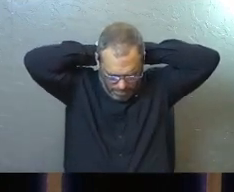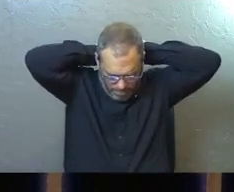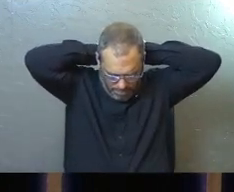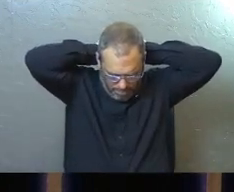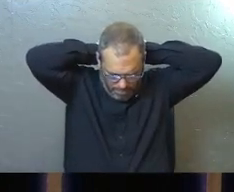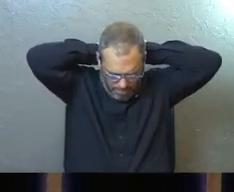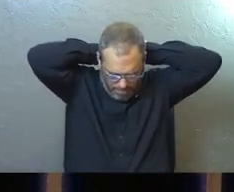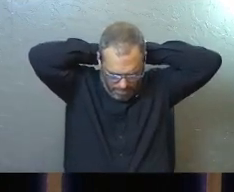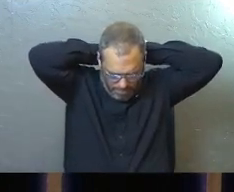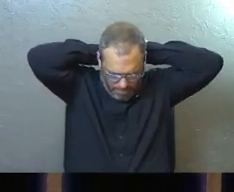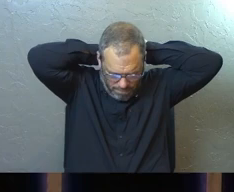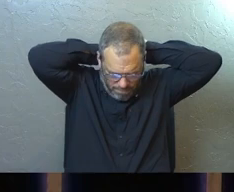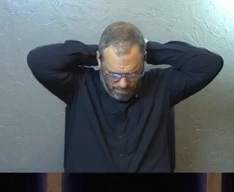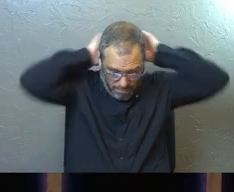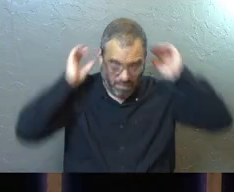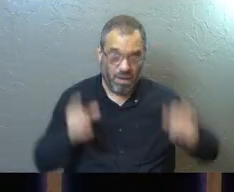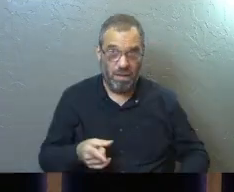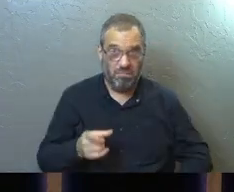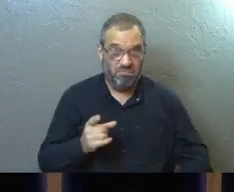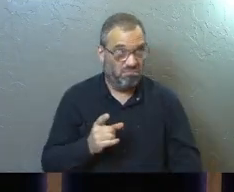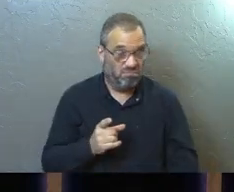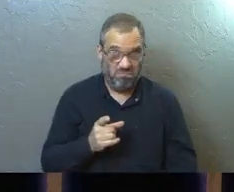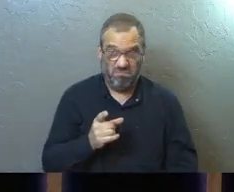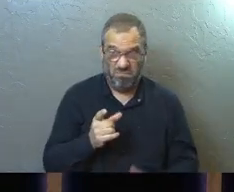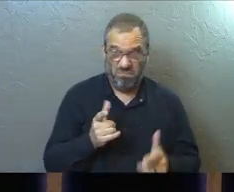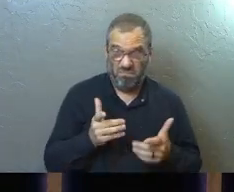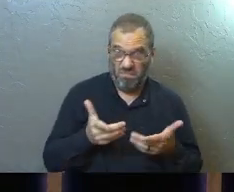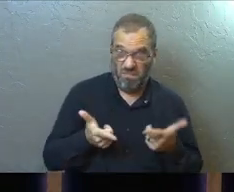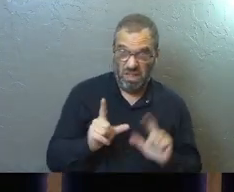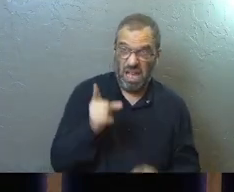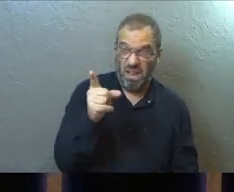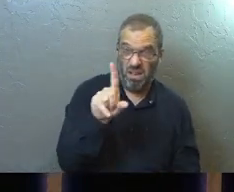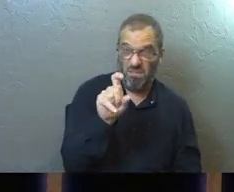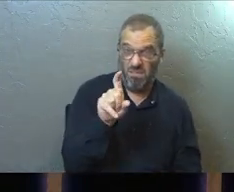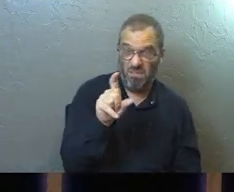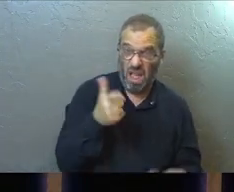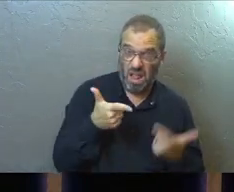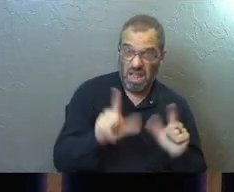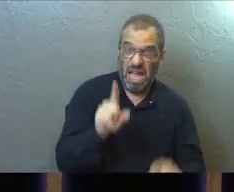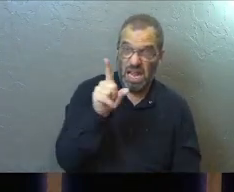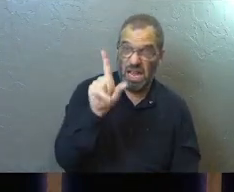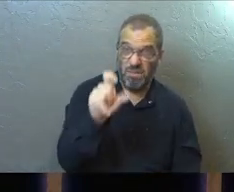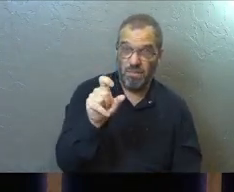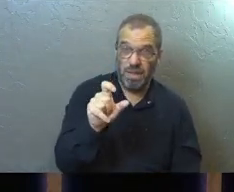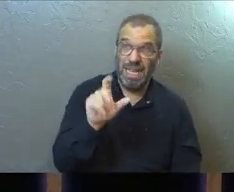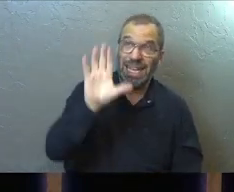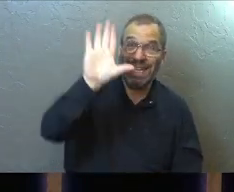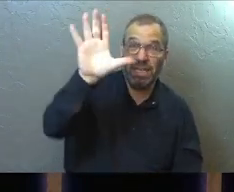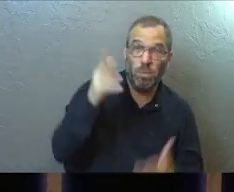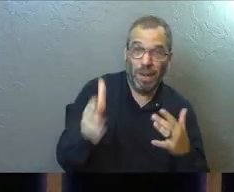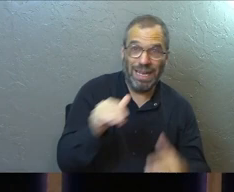The question is, will you let him? And the question is, will you let it be his way and not yours?